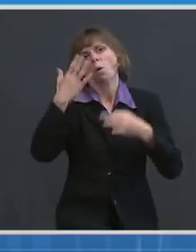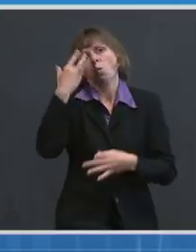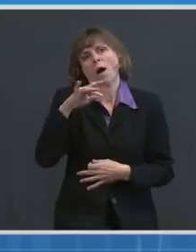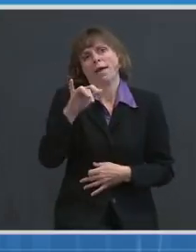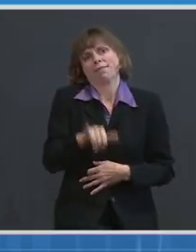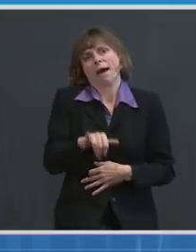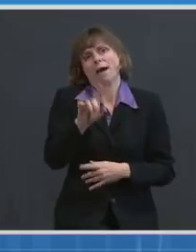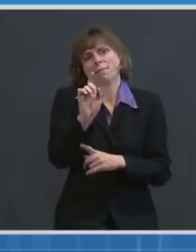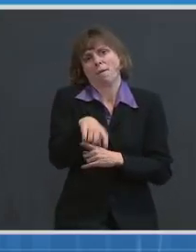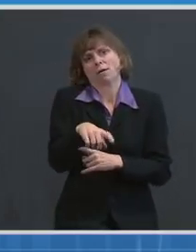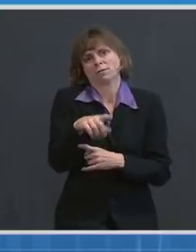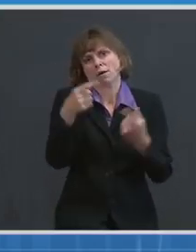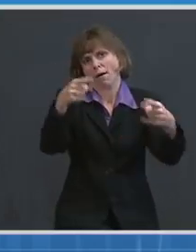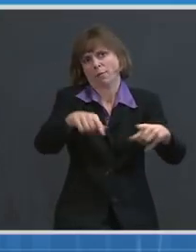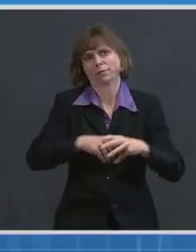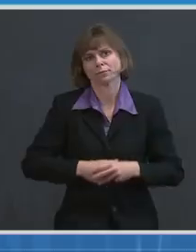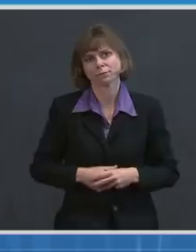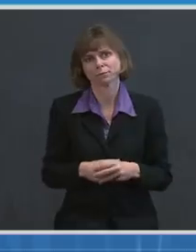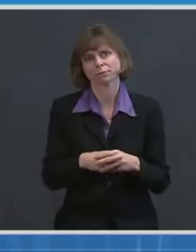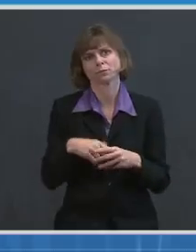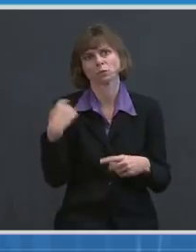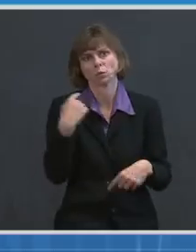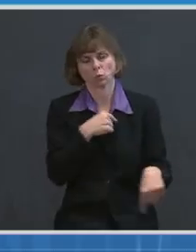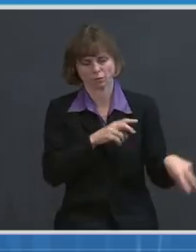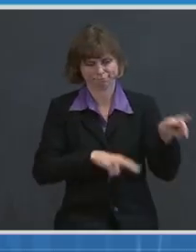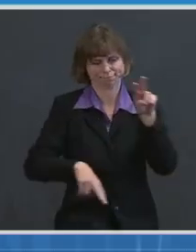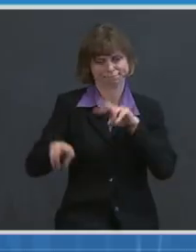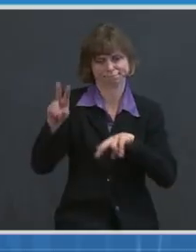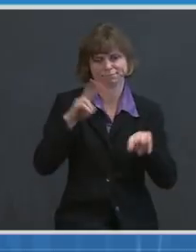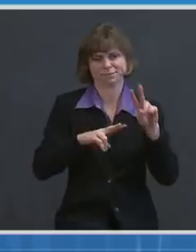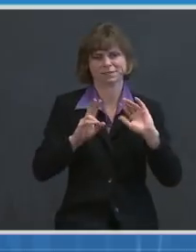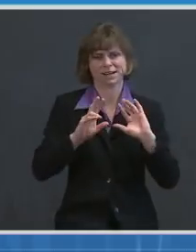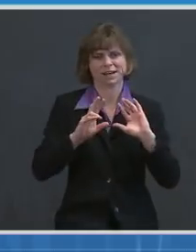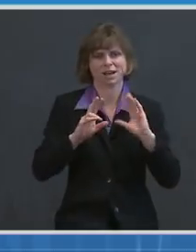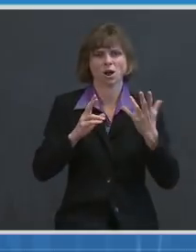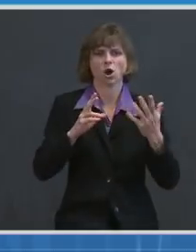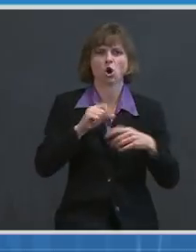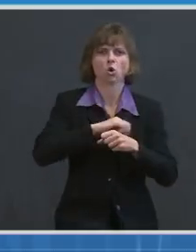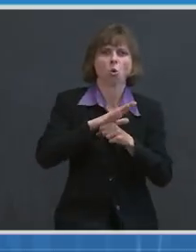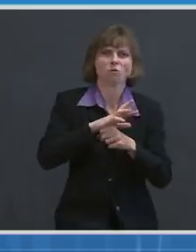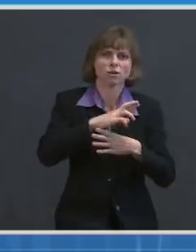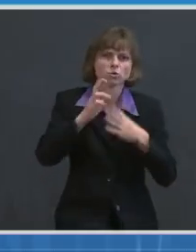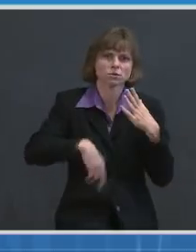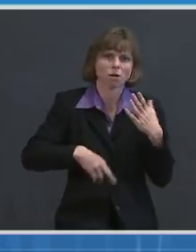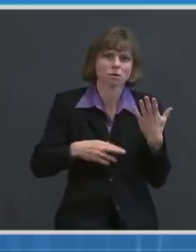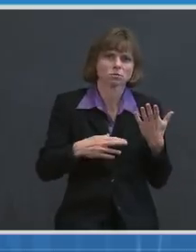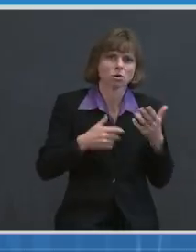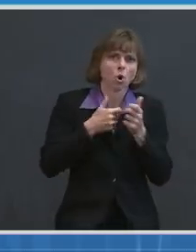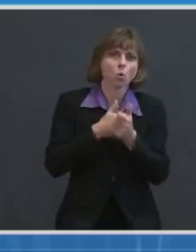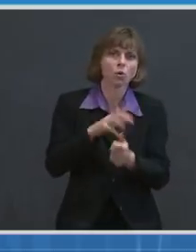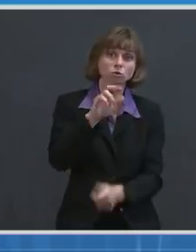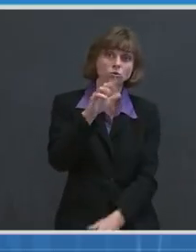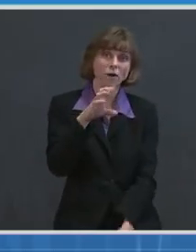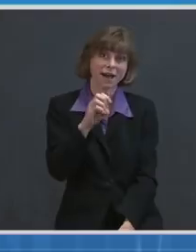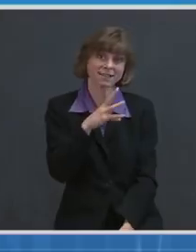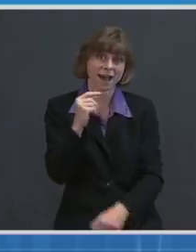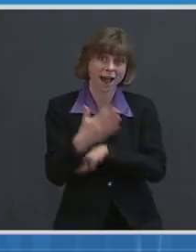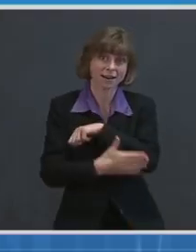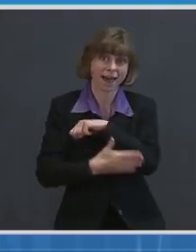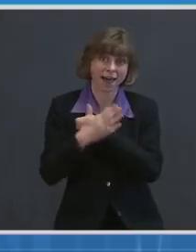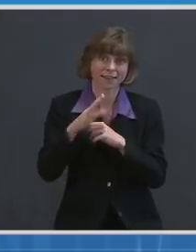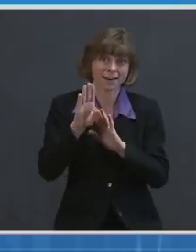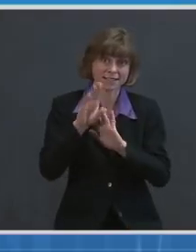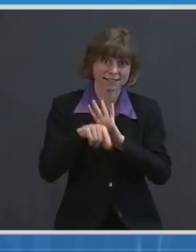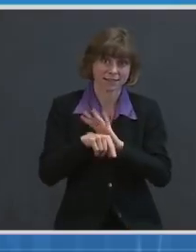we've taken a look at the differences in COVID-19 outcomes, for instance, by race and ethnicity. And since the beginning of